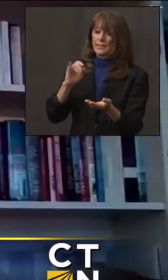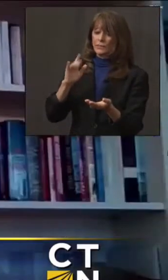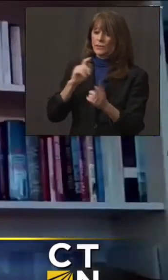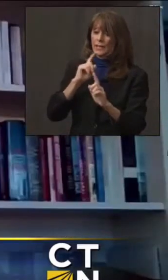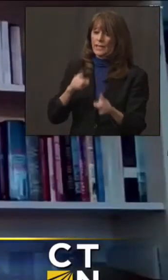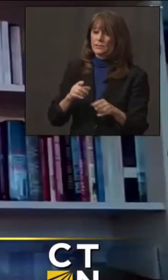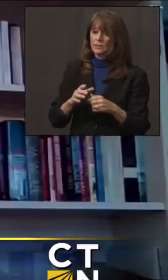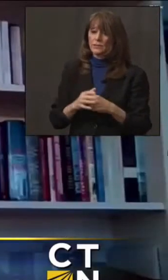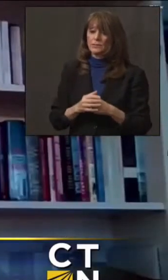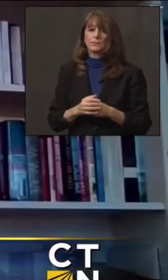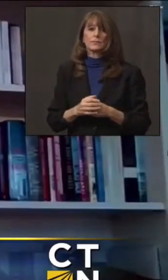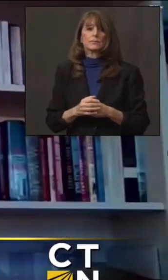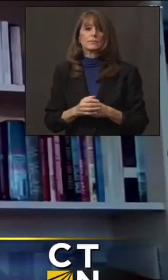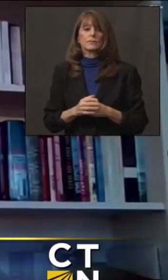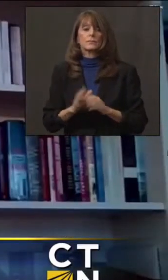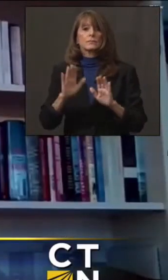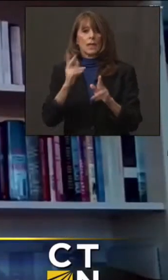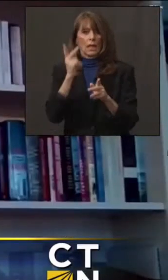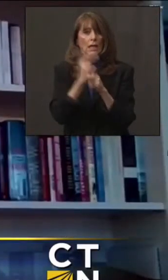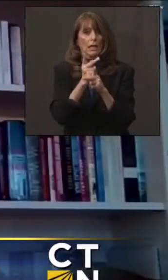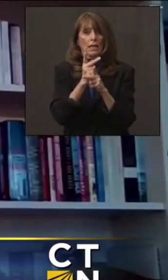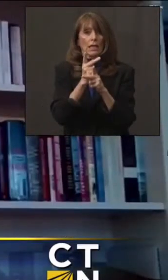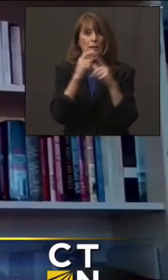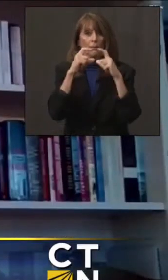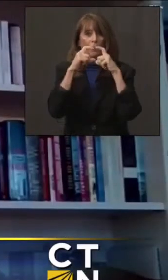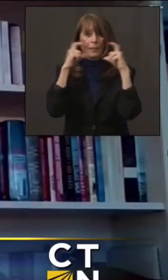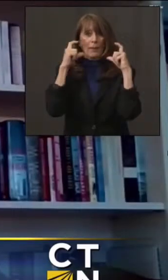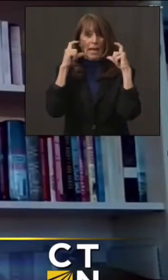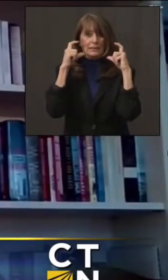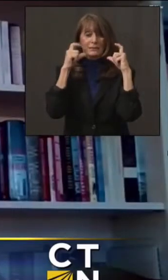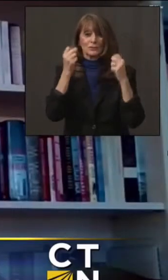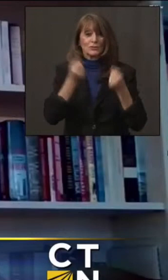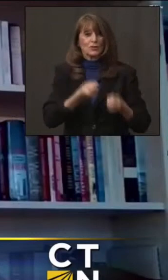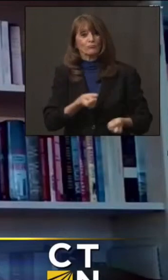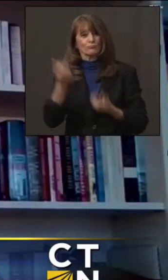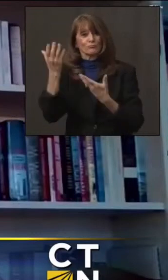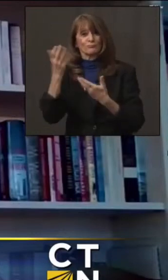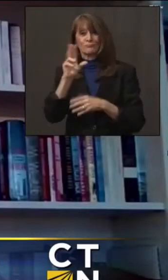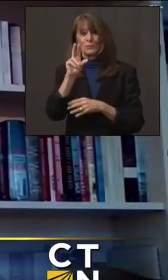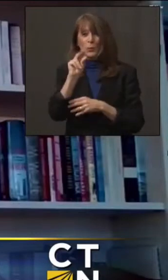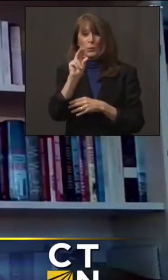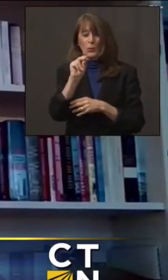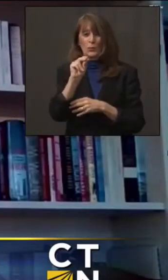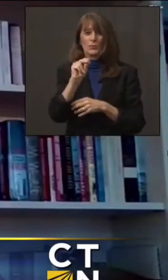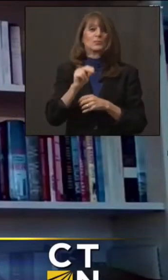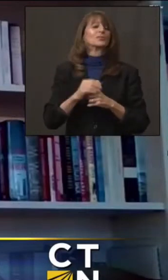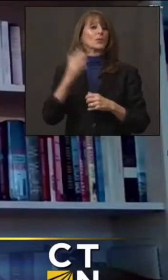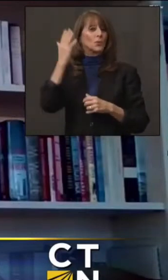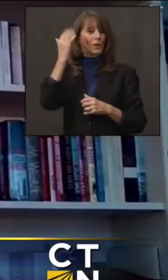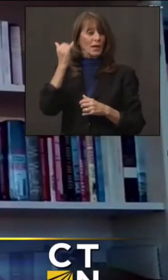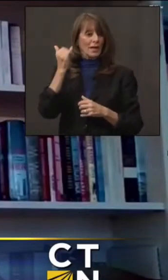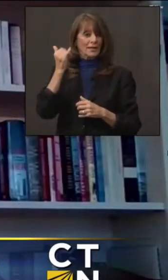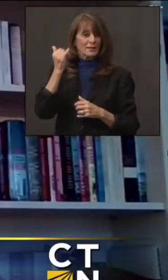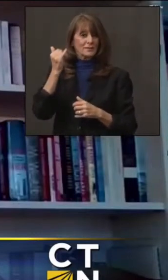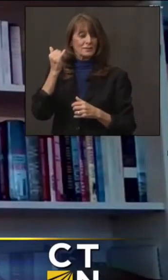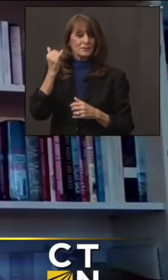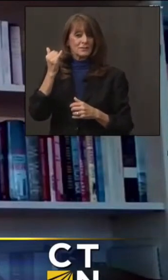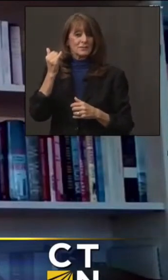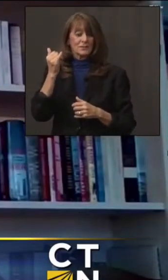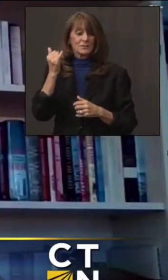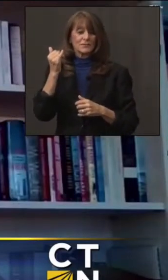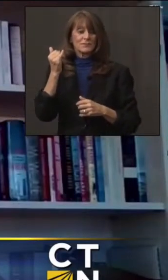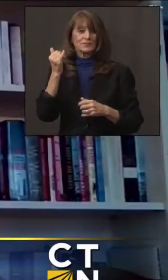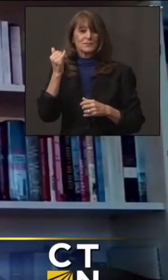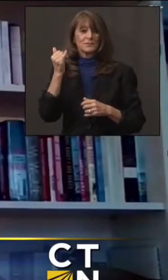So don't get rid of your masks yet for a couple of reasons. One is we don't